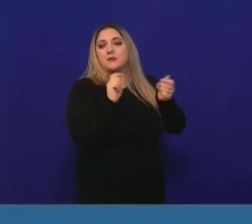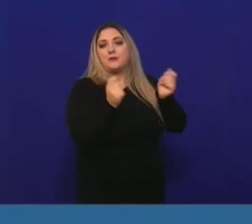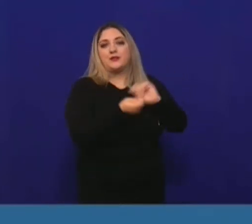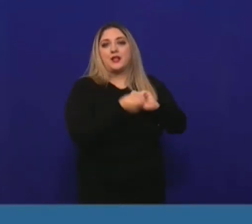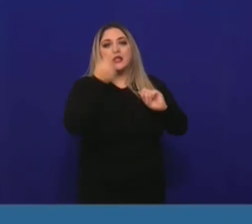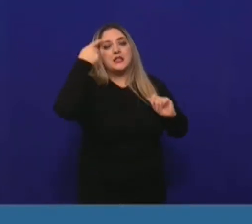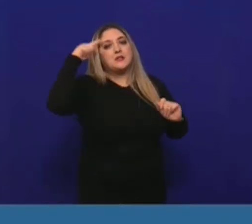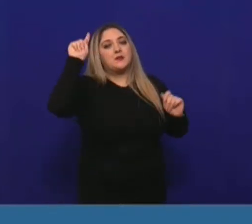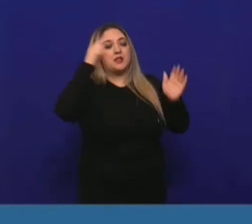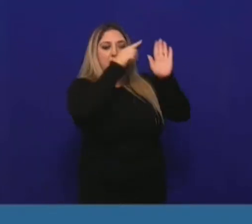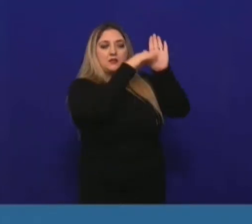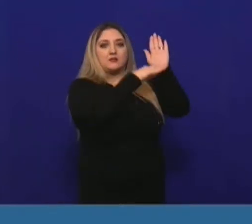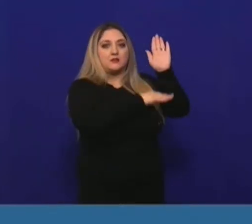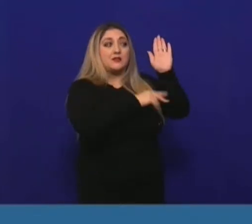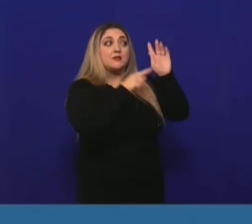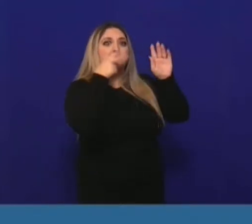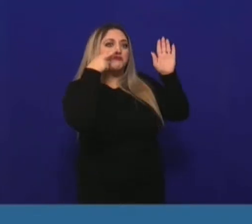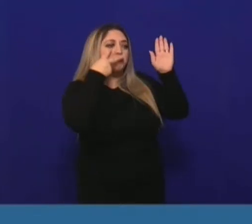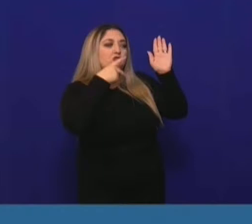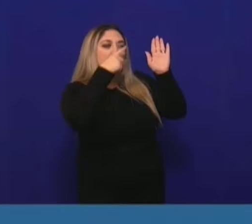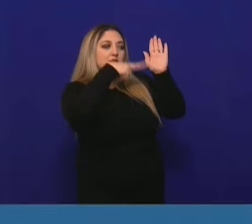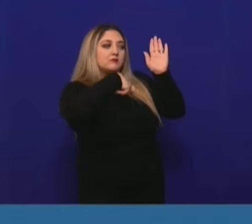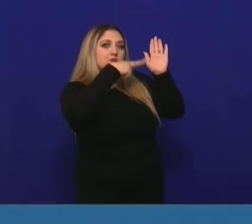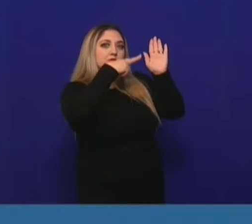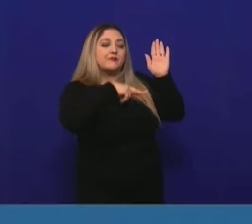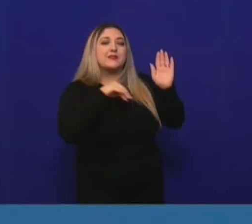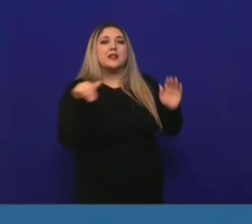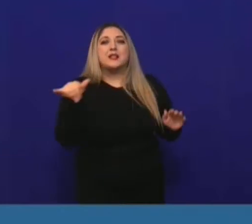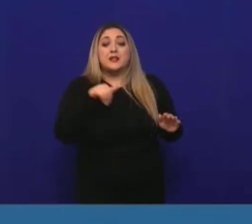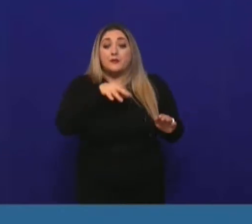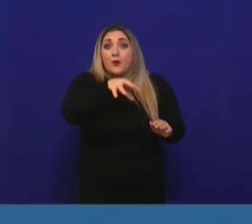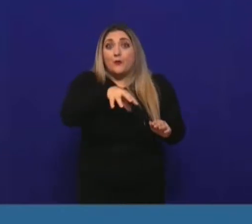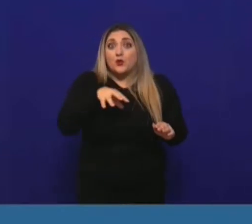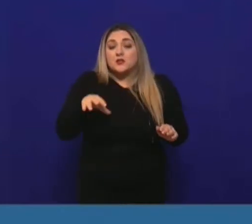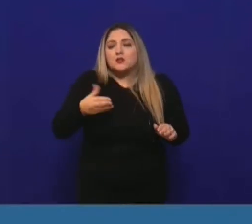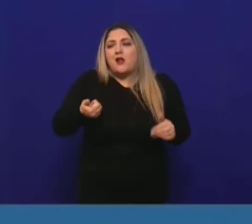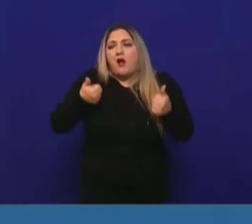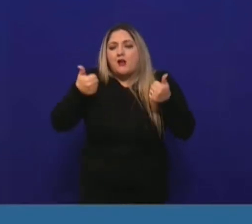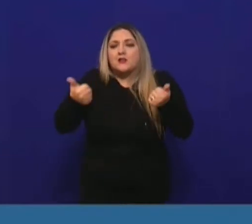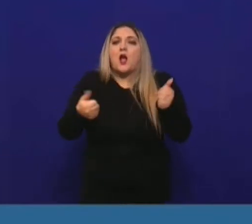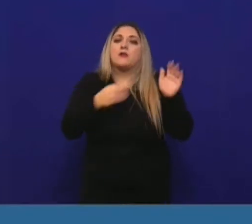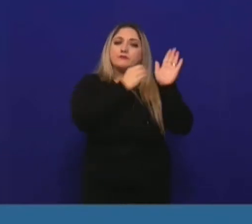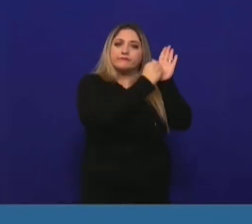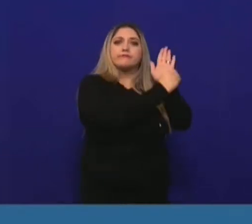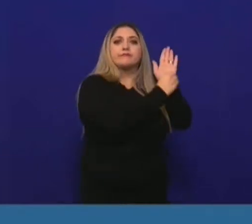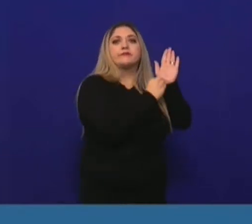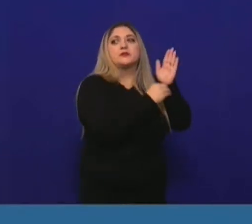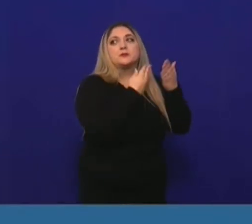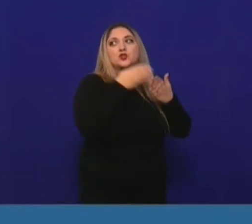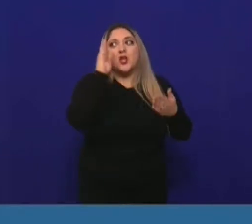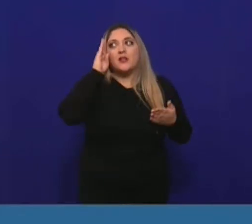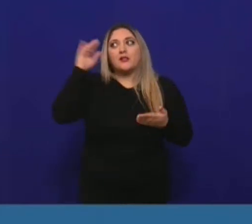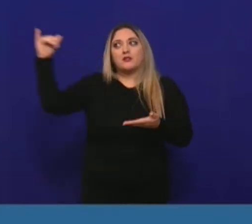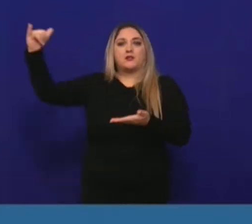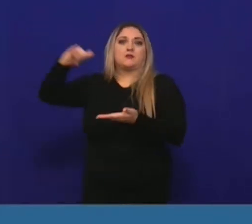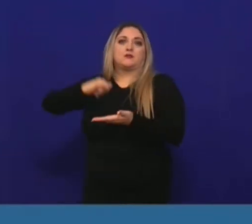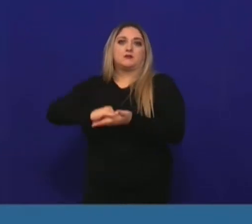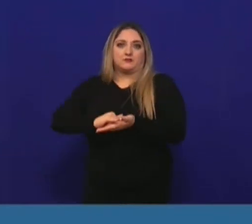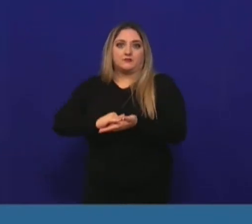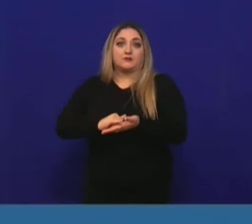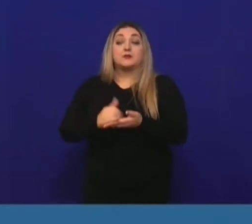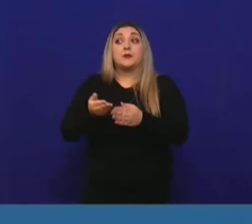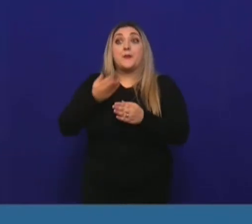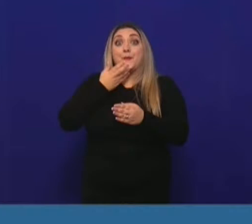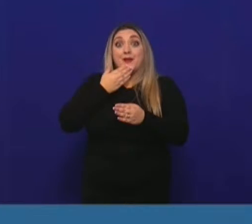qegħdin nagħmlu monitoring ta' l-pajjiżi għandhom l-aħjar ikunu fuq l-Amber biex minn hemm dawk ikunu obbligati li jagħmlu